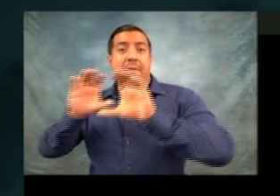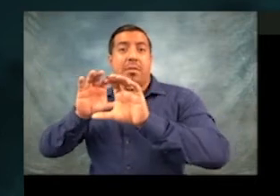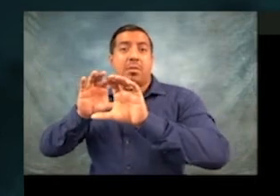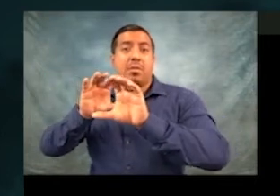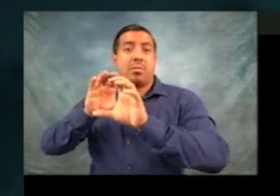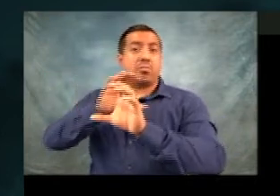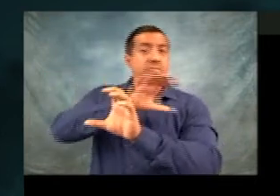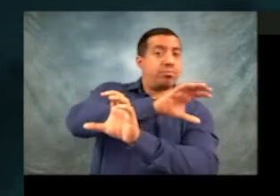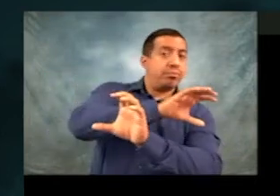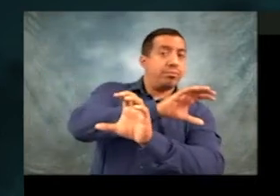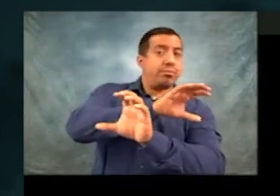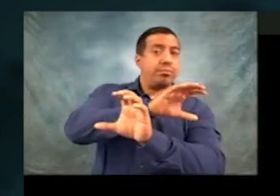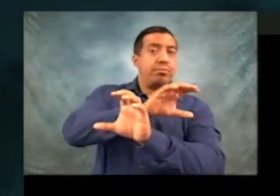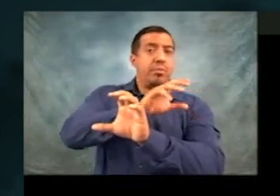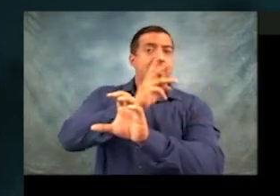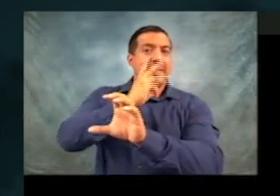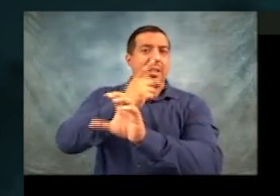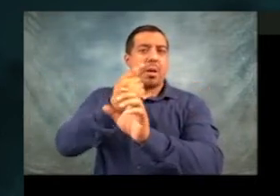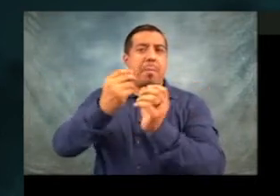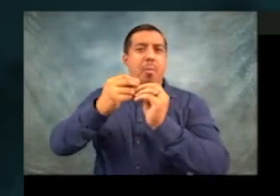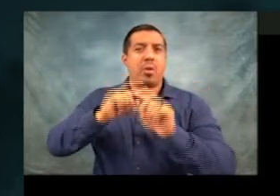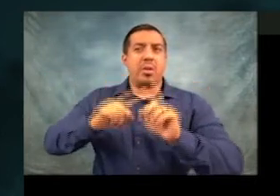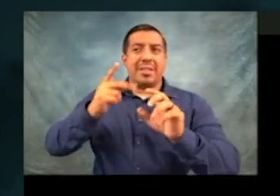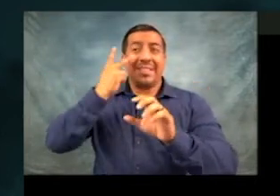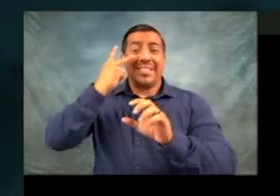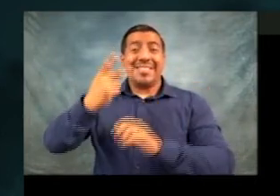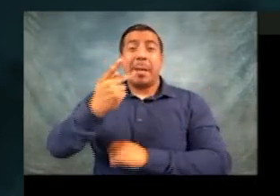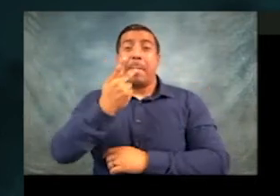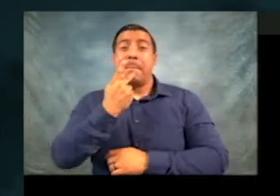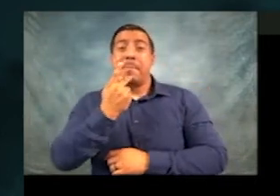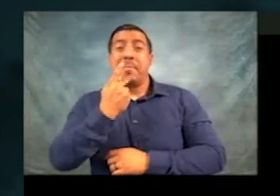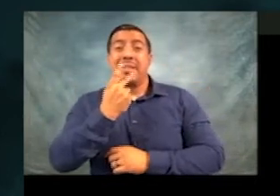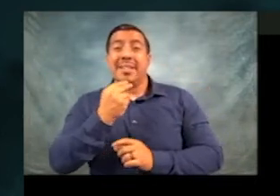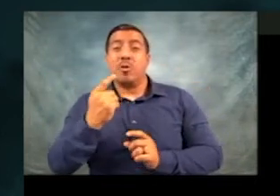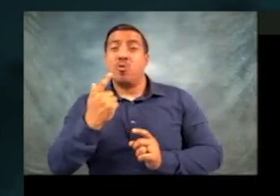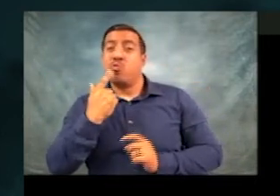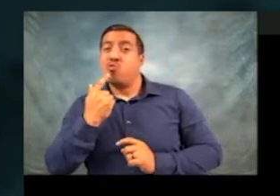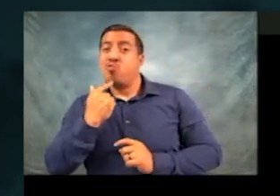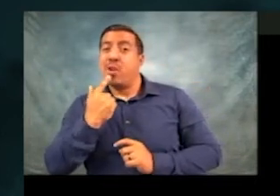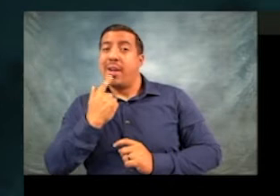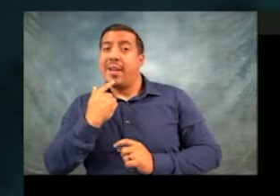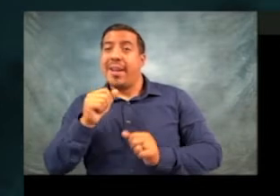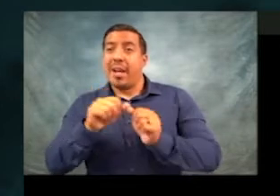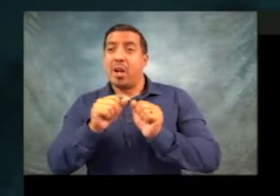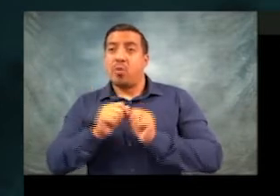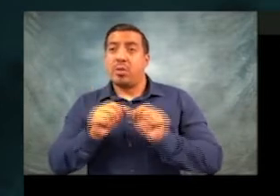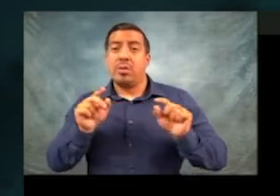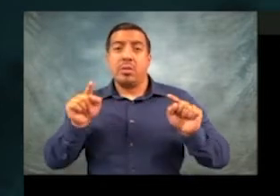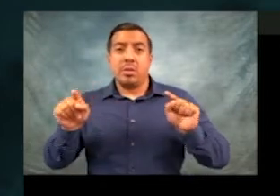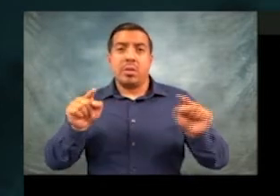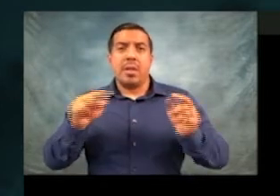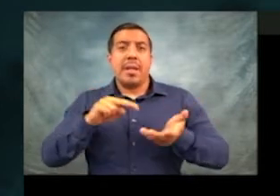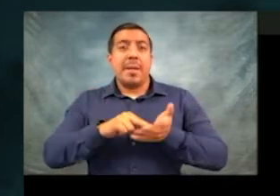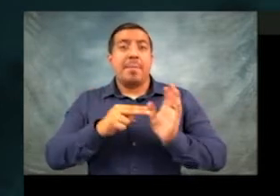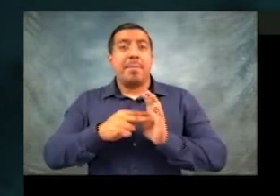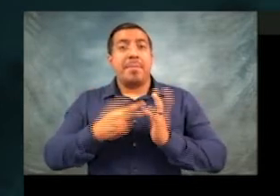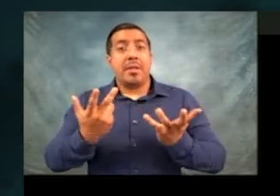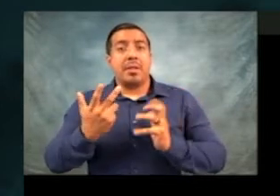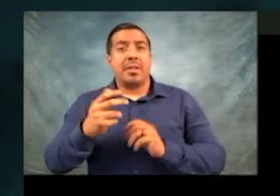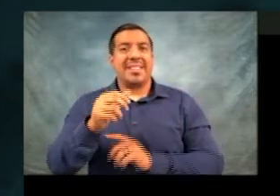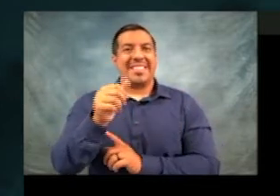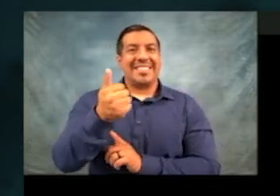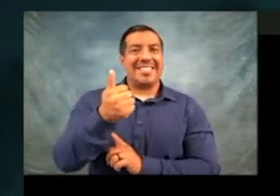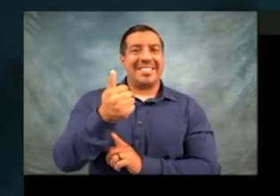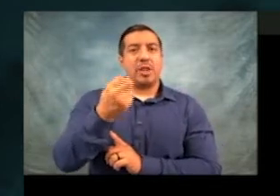west 20 miles. And you can see this bright pink and red area specifically means that 10 to